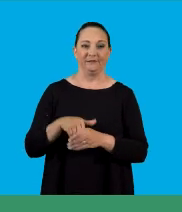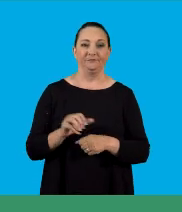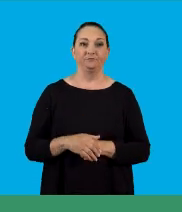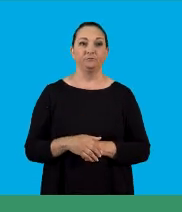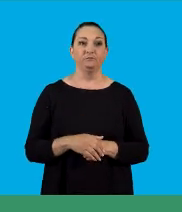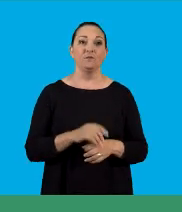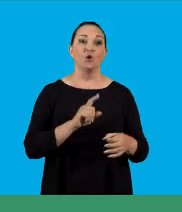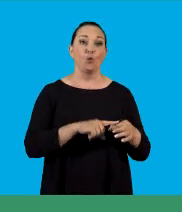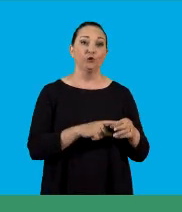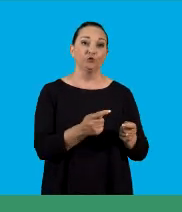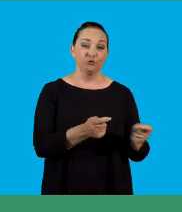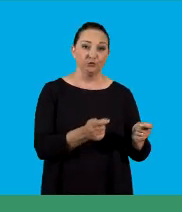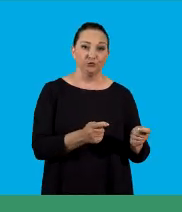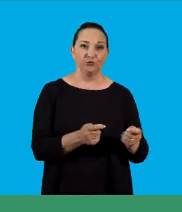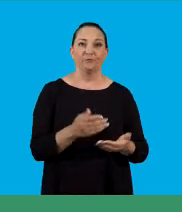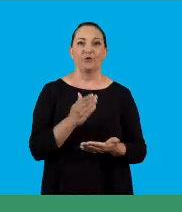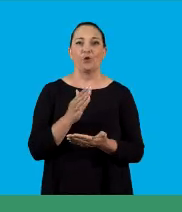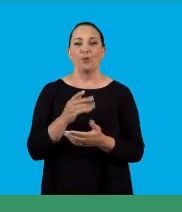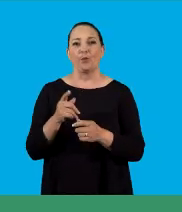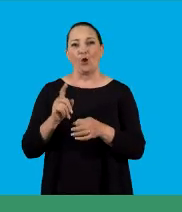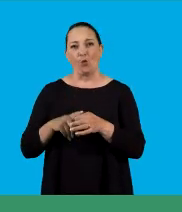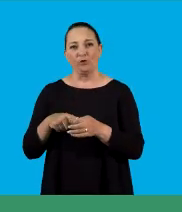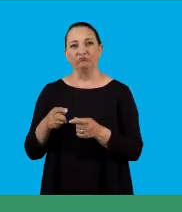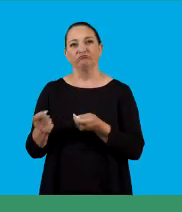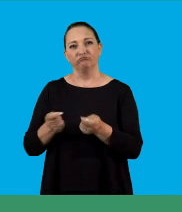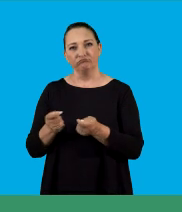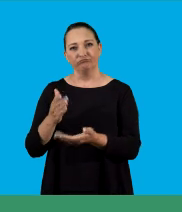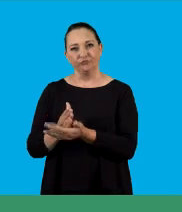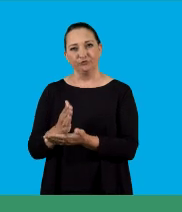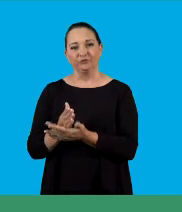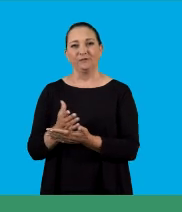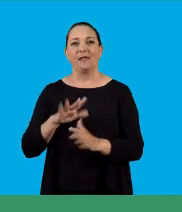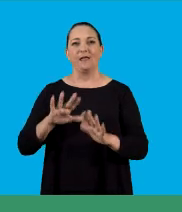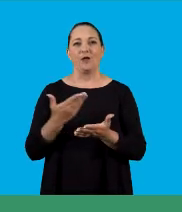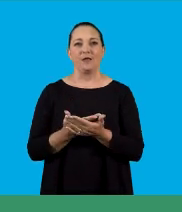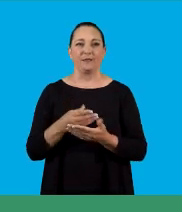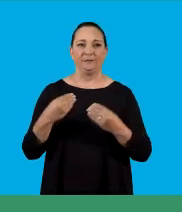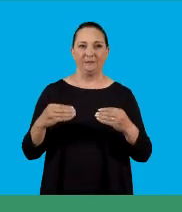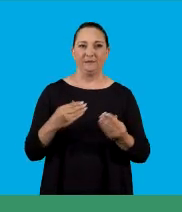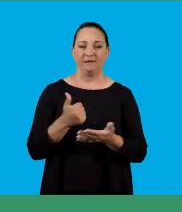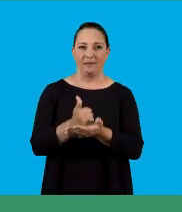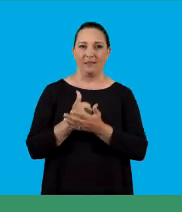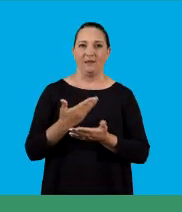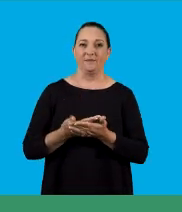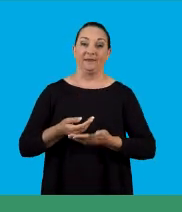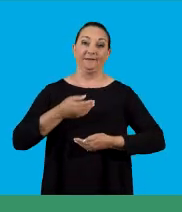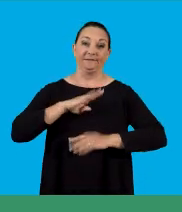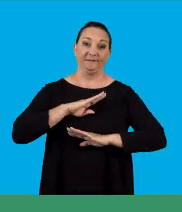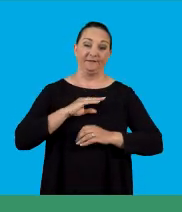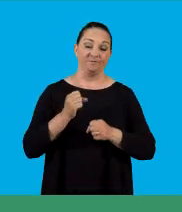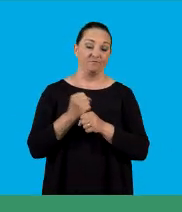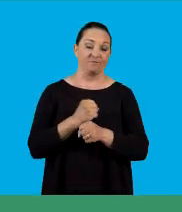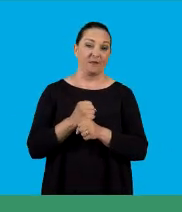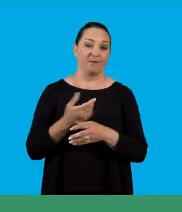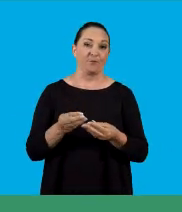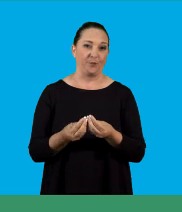how quality control and quality assurance help businesses to achieve customer satisfaction in the process of making the